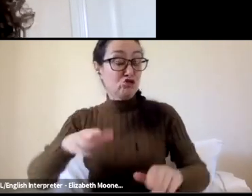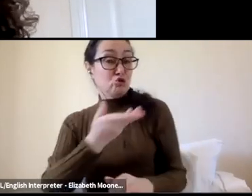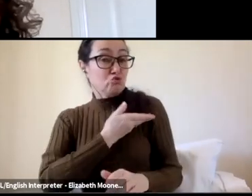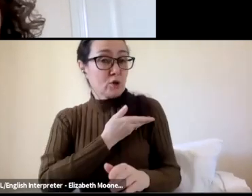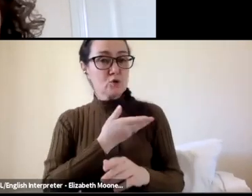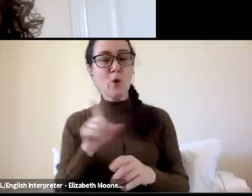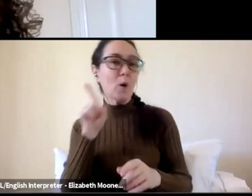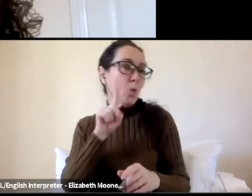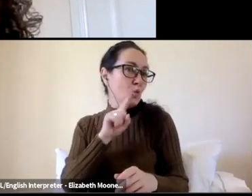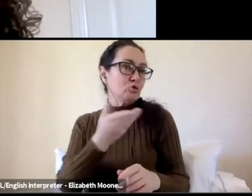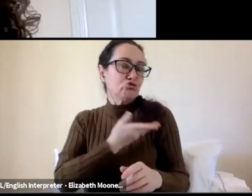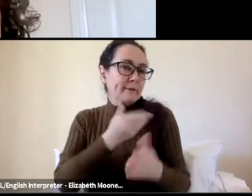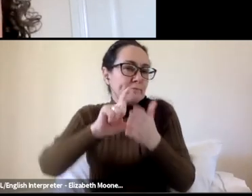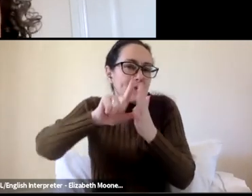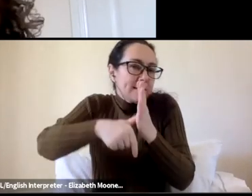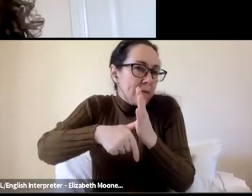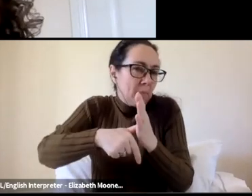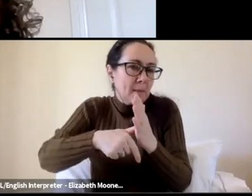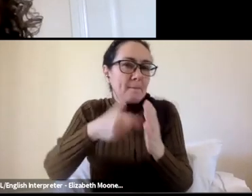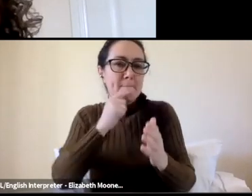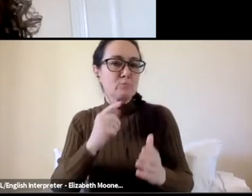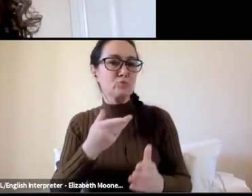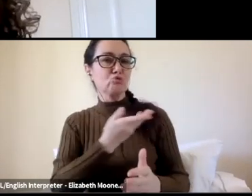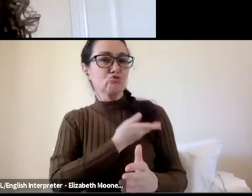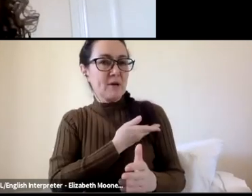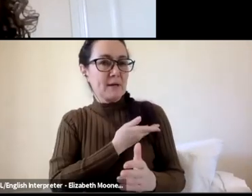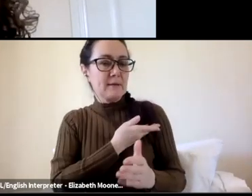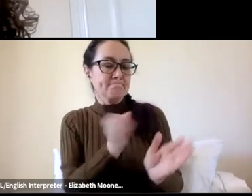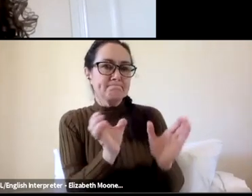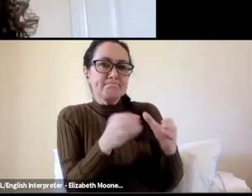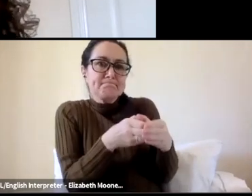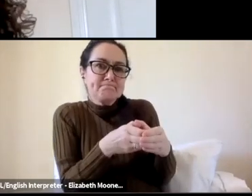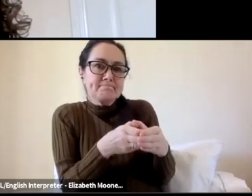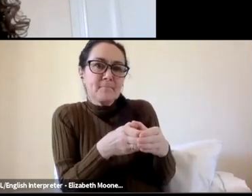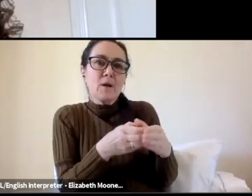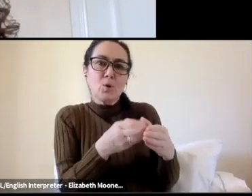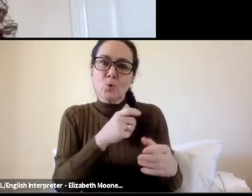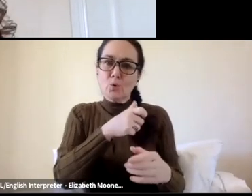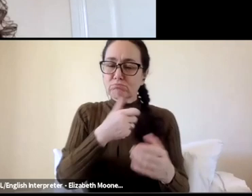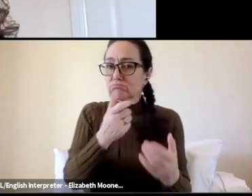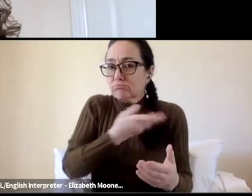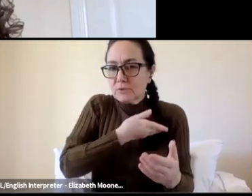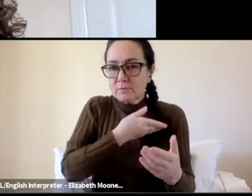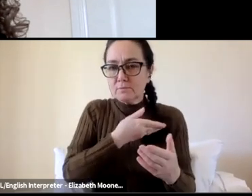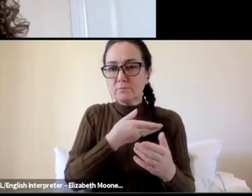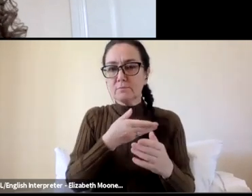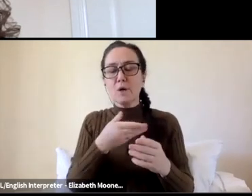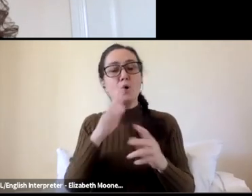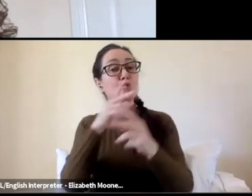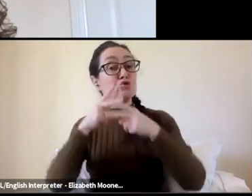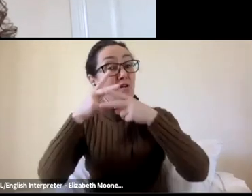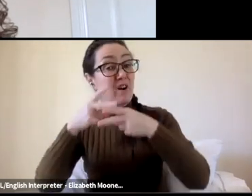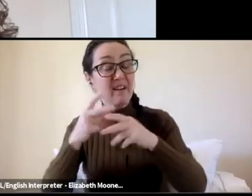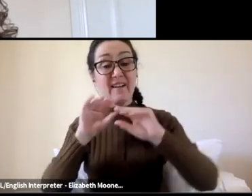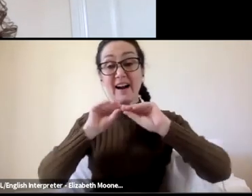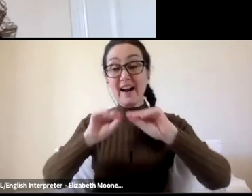or disabled people's rights, or rights for Black and minority ethnic communities, social care, education, environment and climate